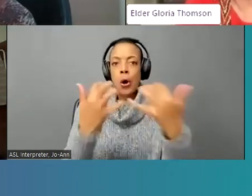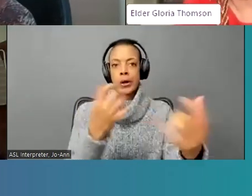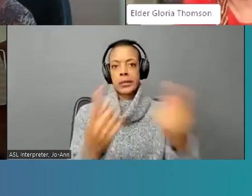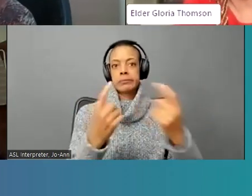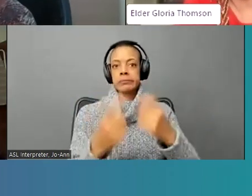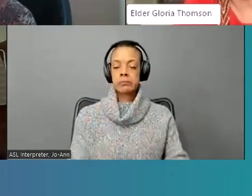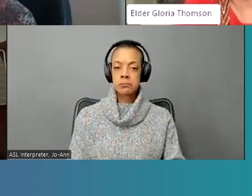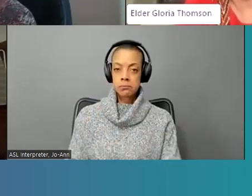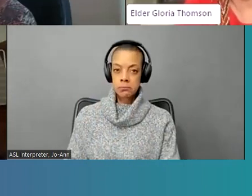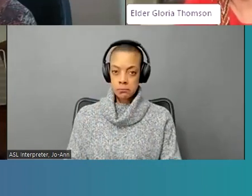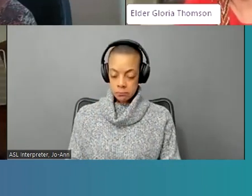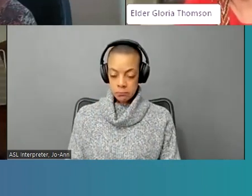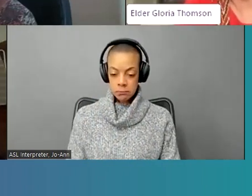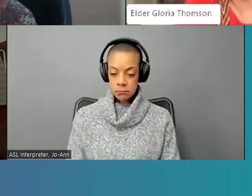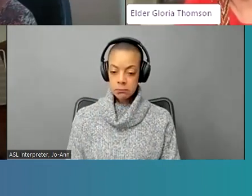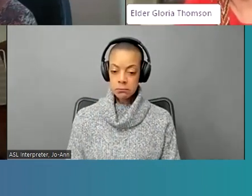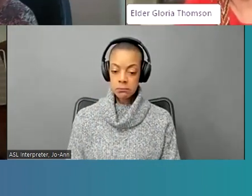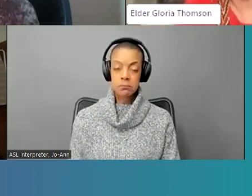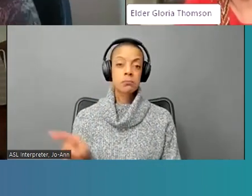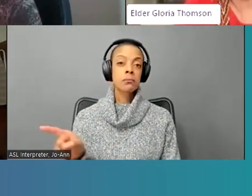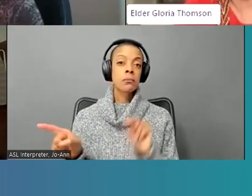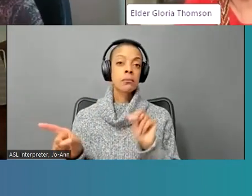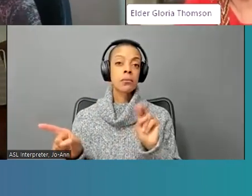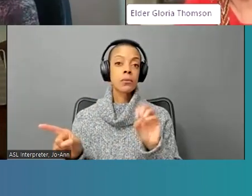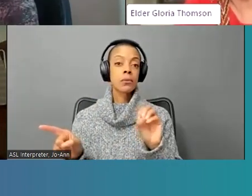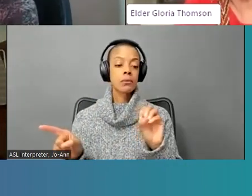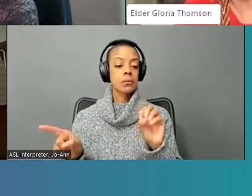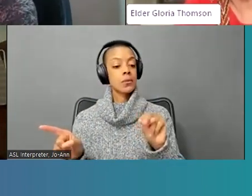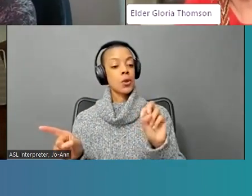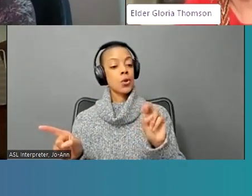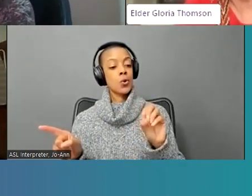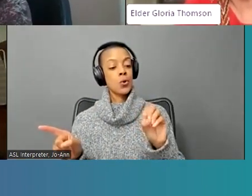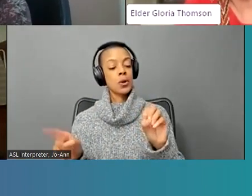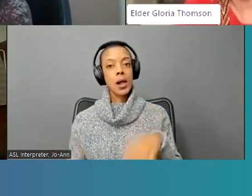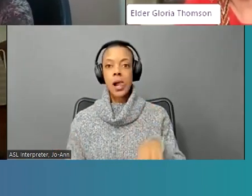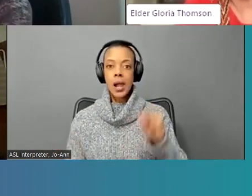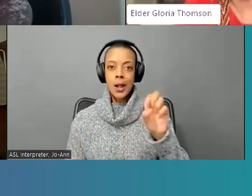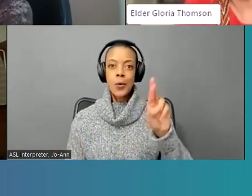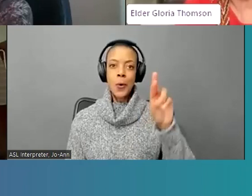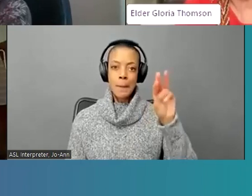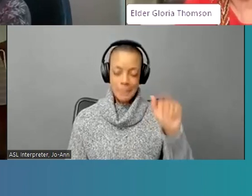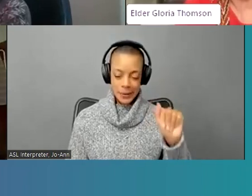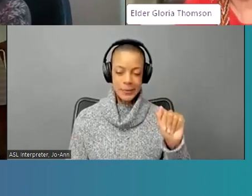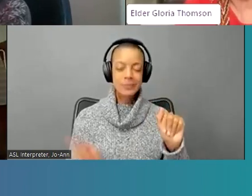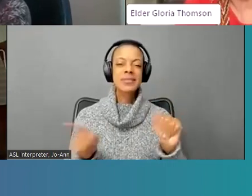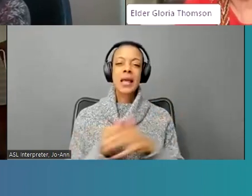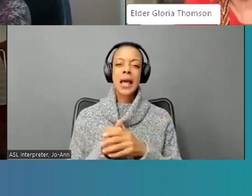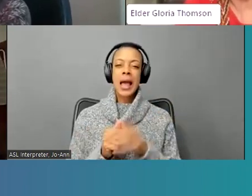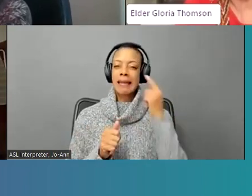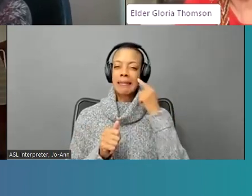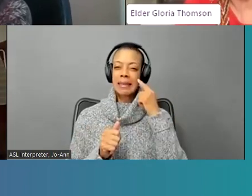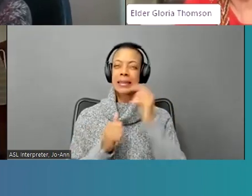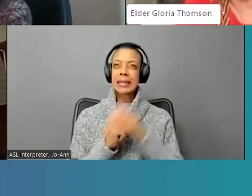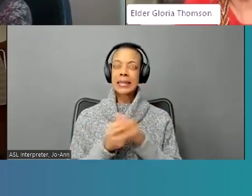I think just the fact that this process for truth and reconciliation is